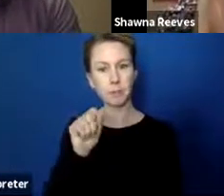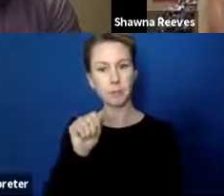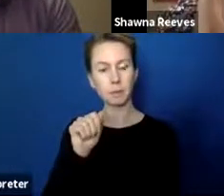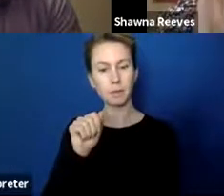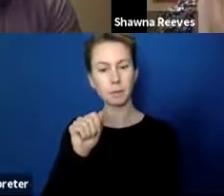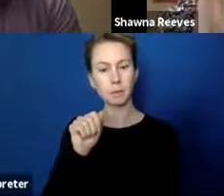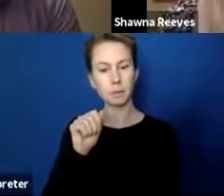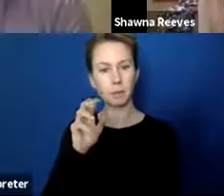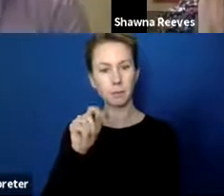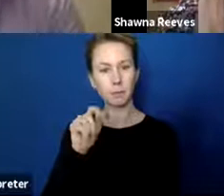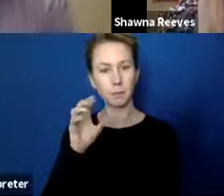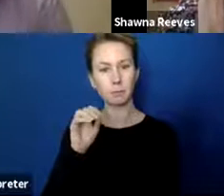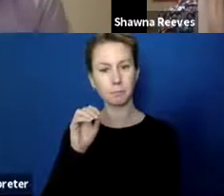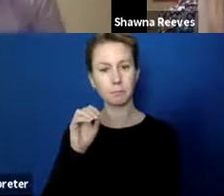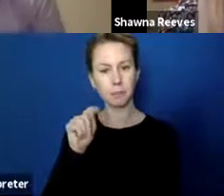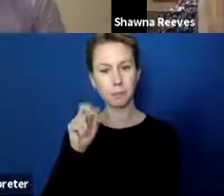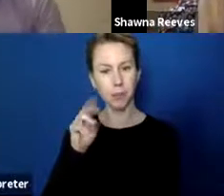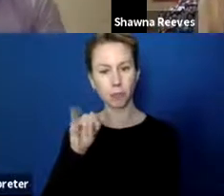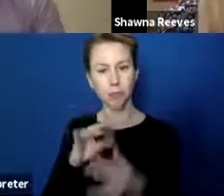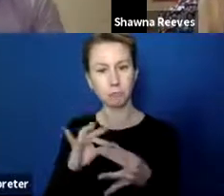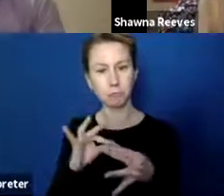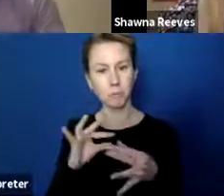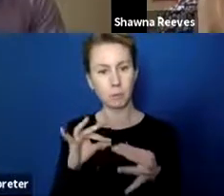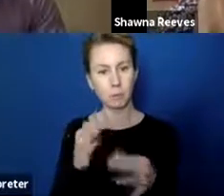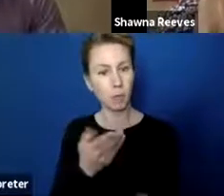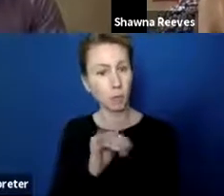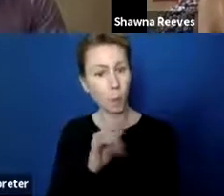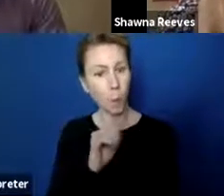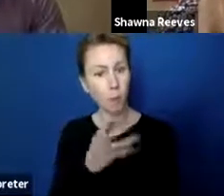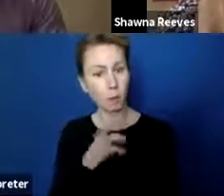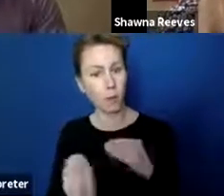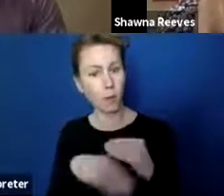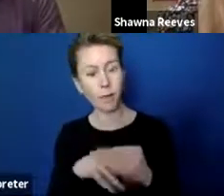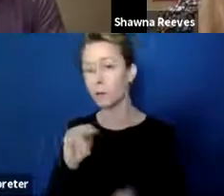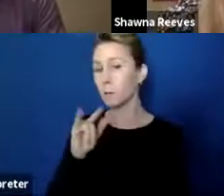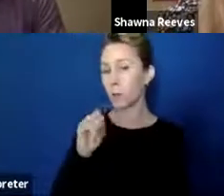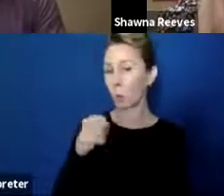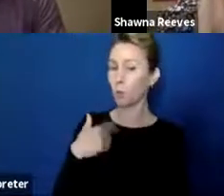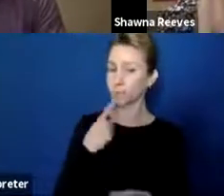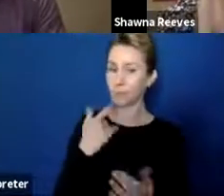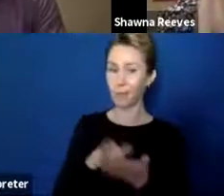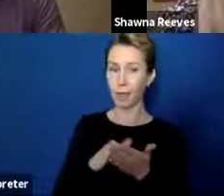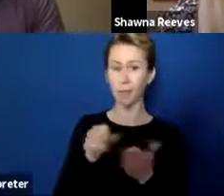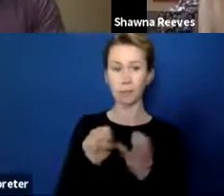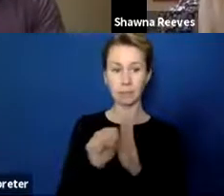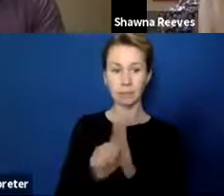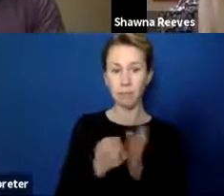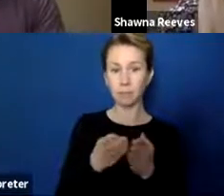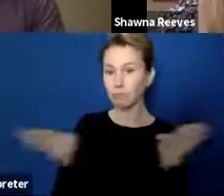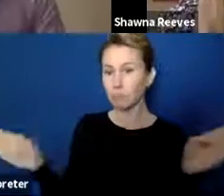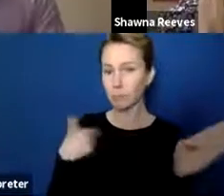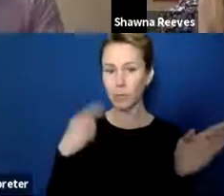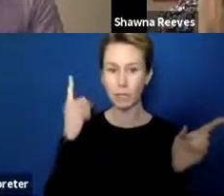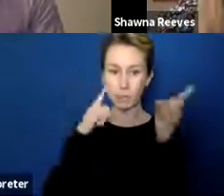nursing facilities. And that's been one of the main focus in terms of trying